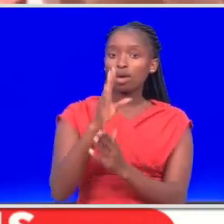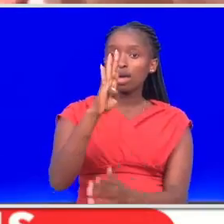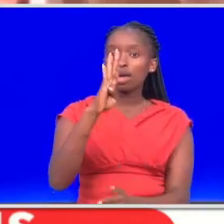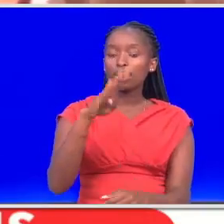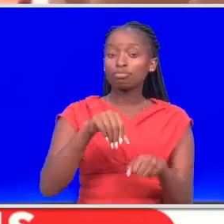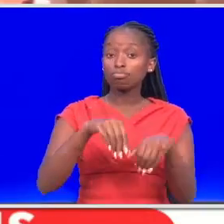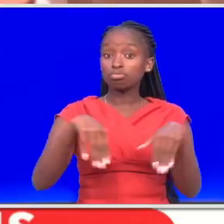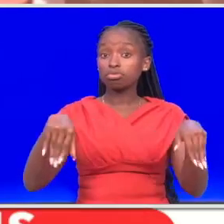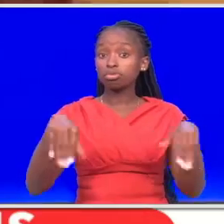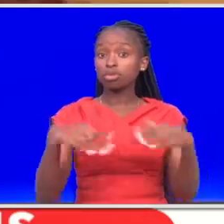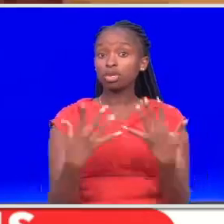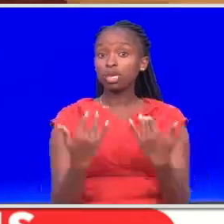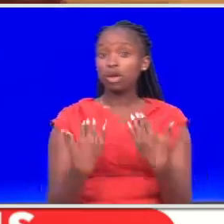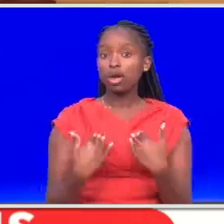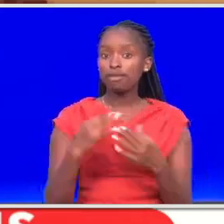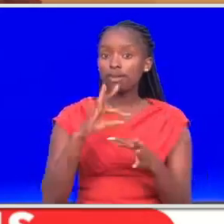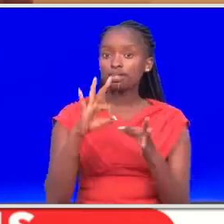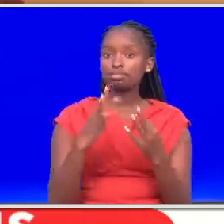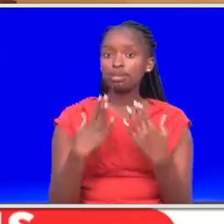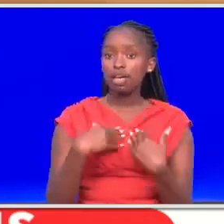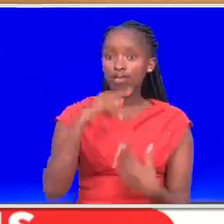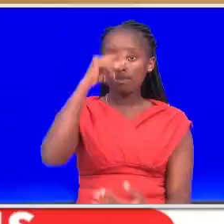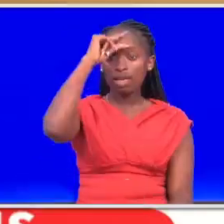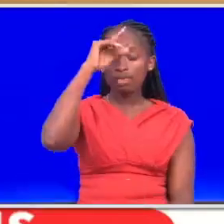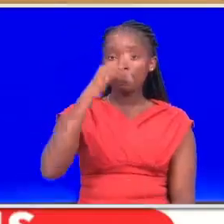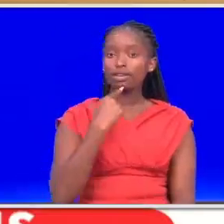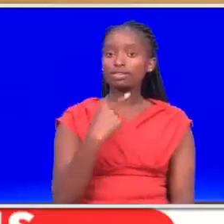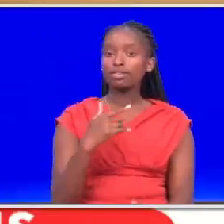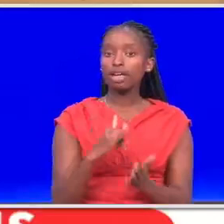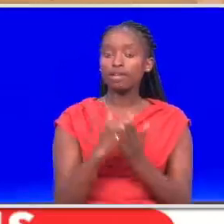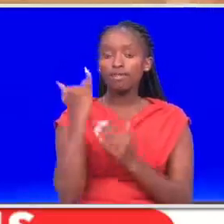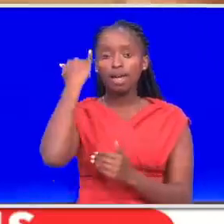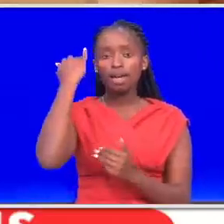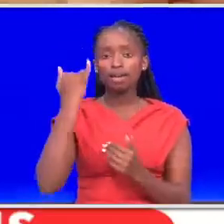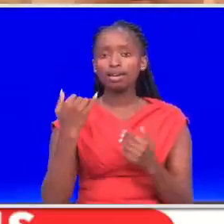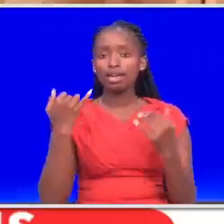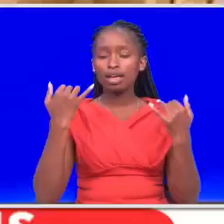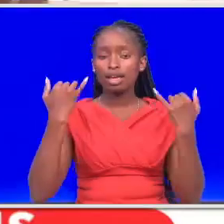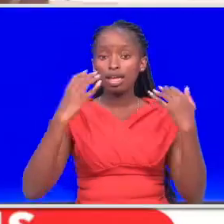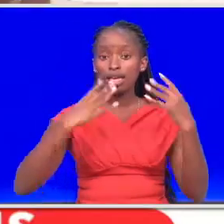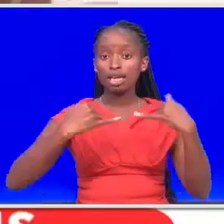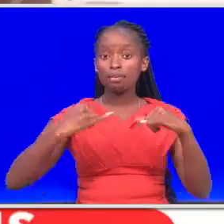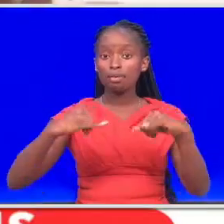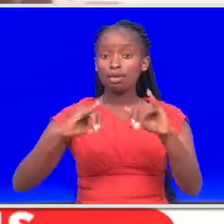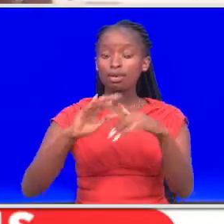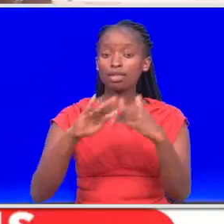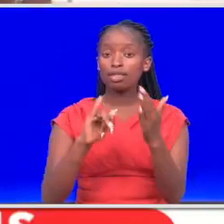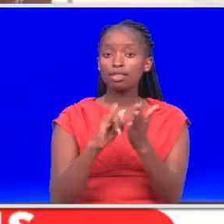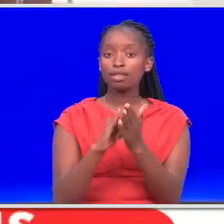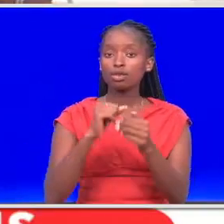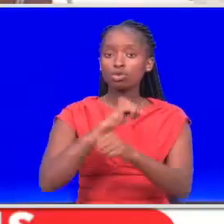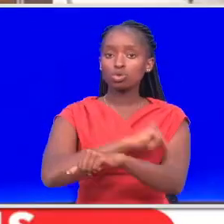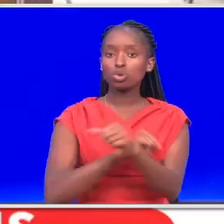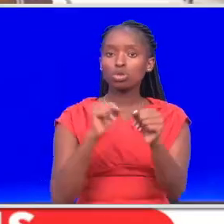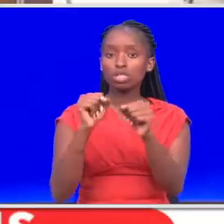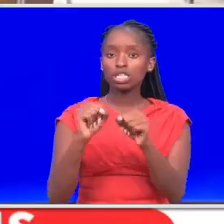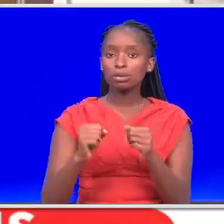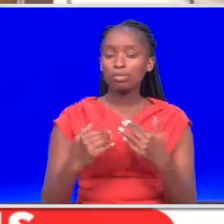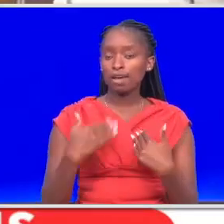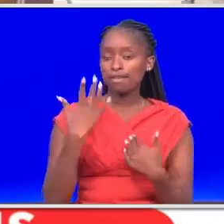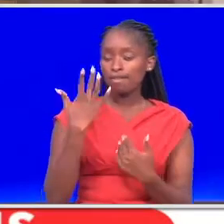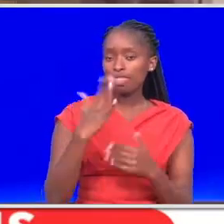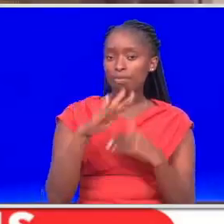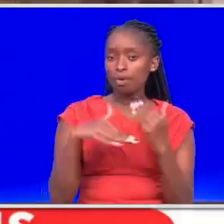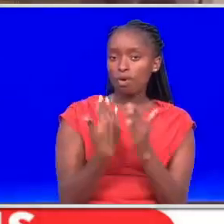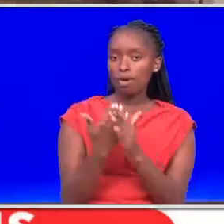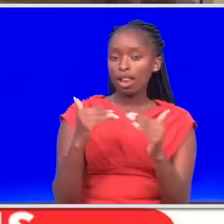the governors objected to the idea of implementing a comprehensive school system where a single head of institution oversees all